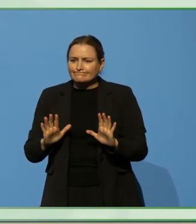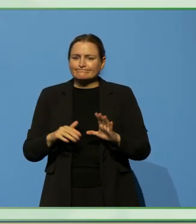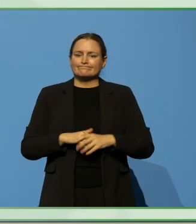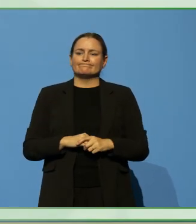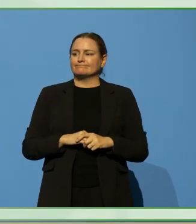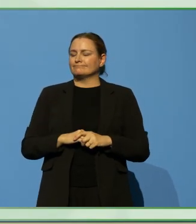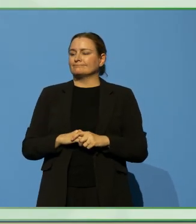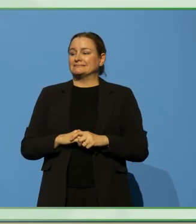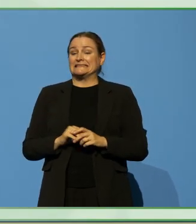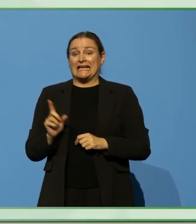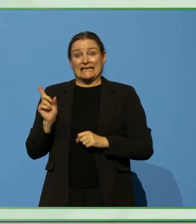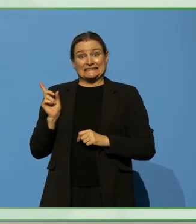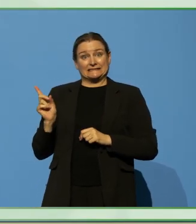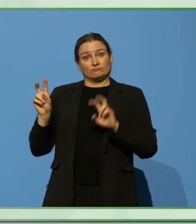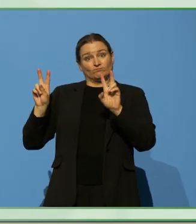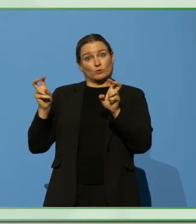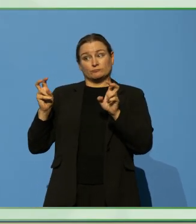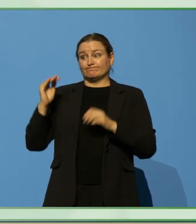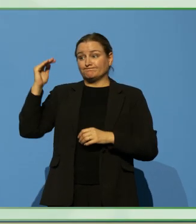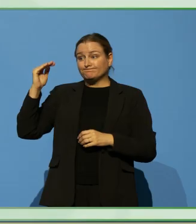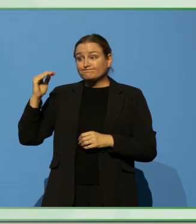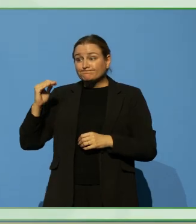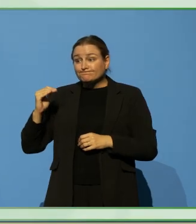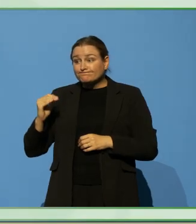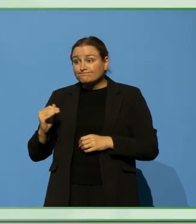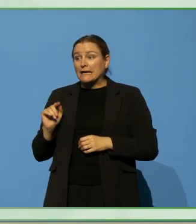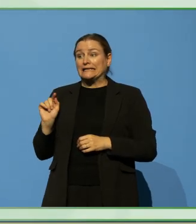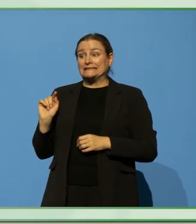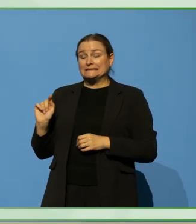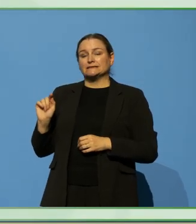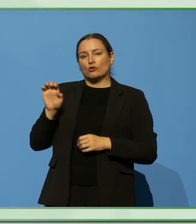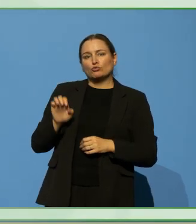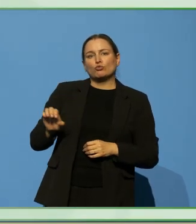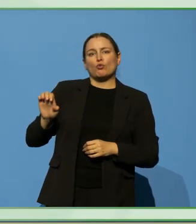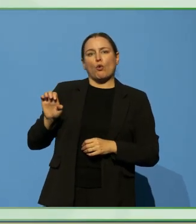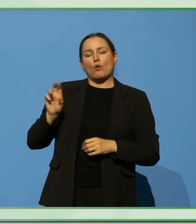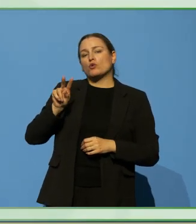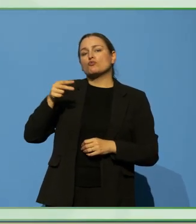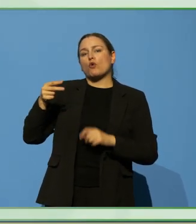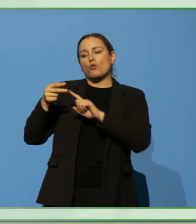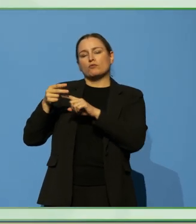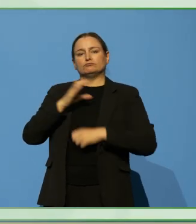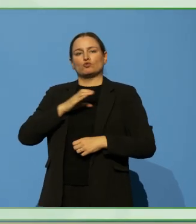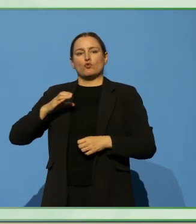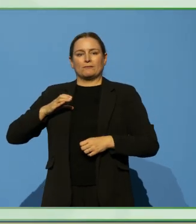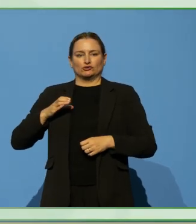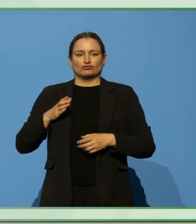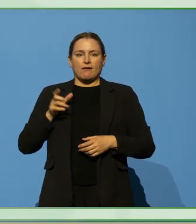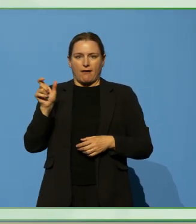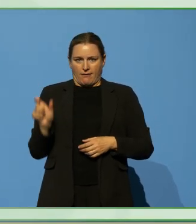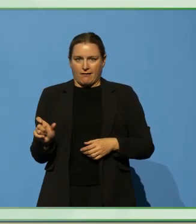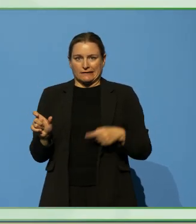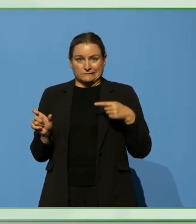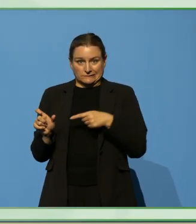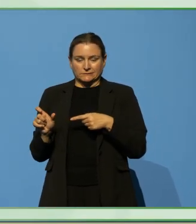is a quote from Valdis Dombrovskis, who is one of the Euro commissioners, saying that if